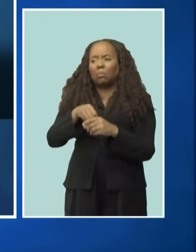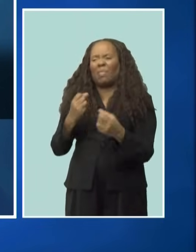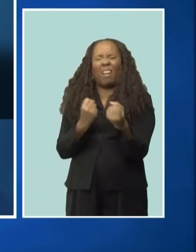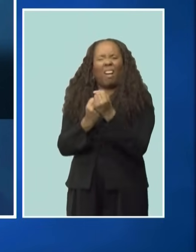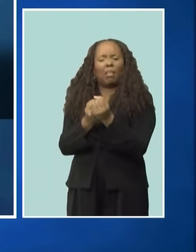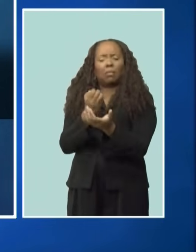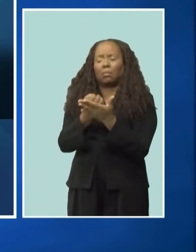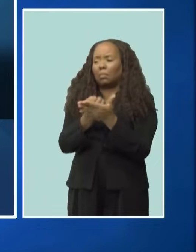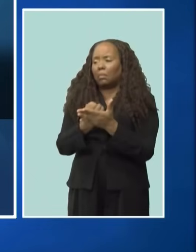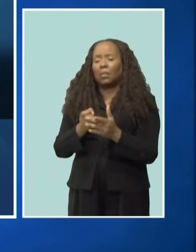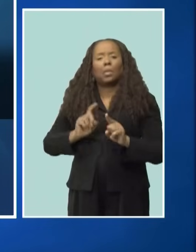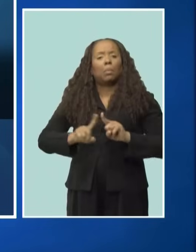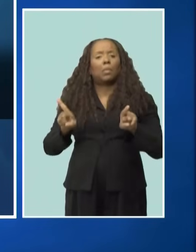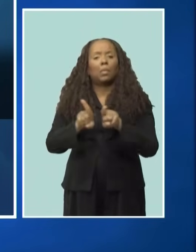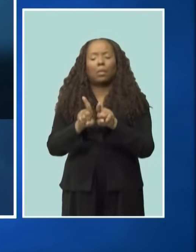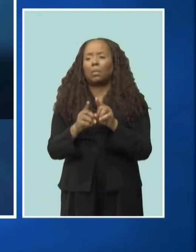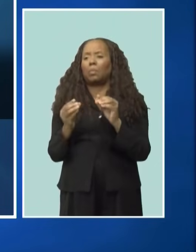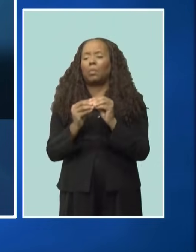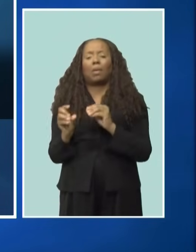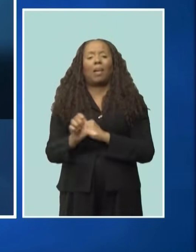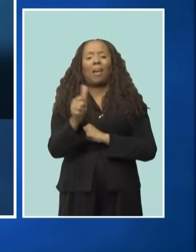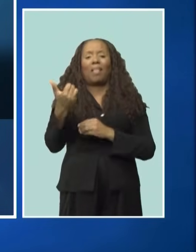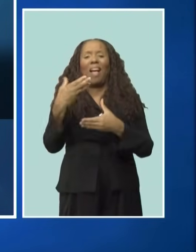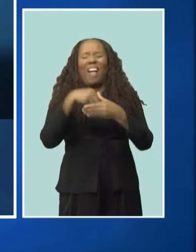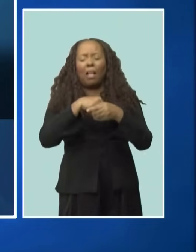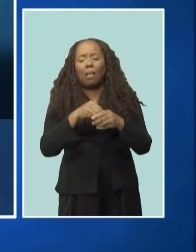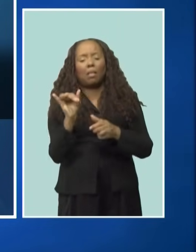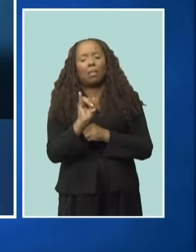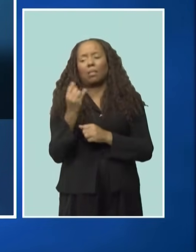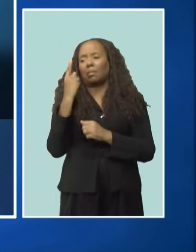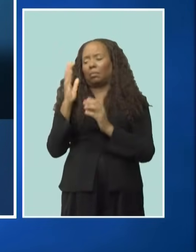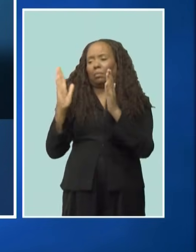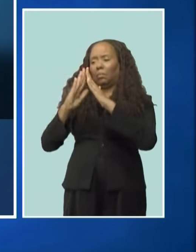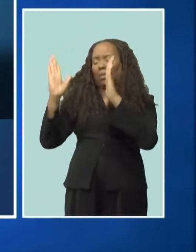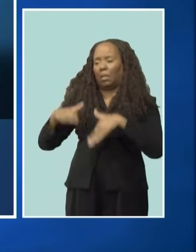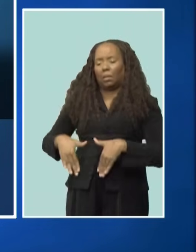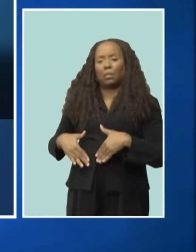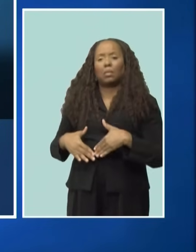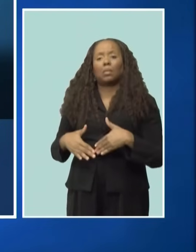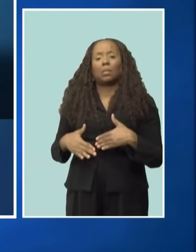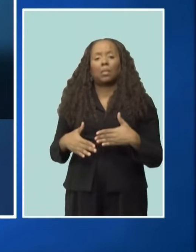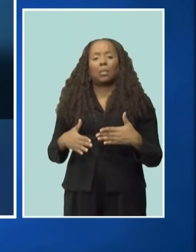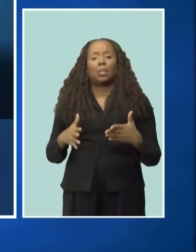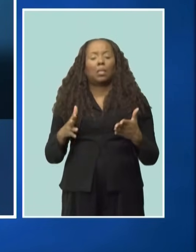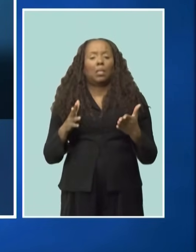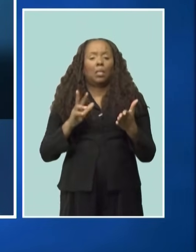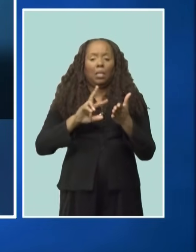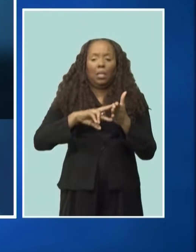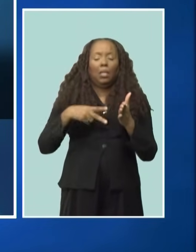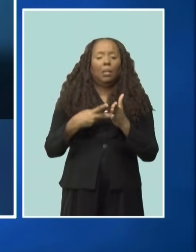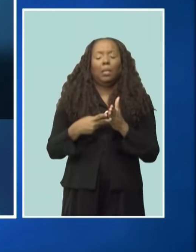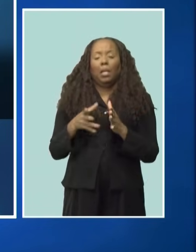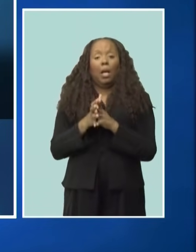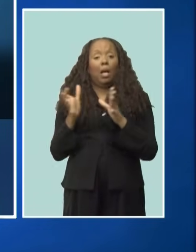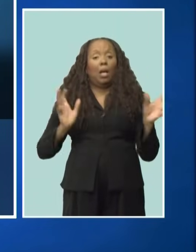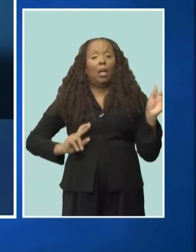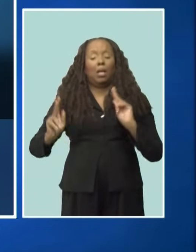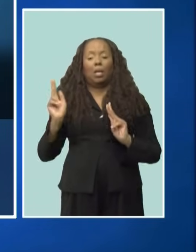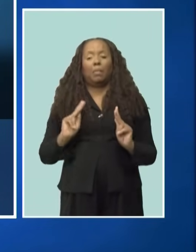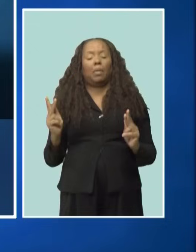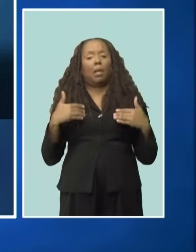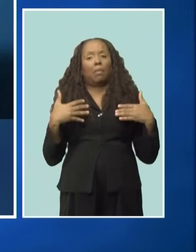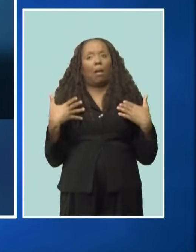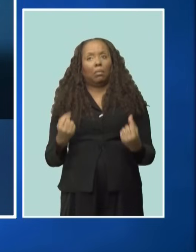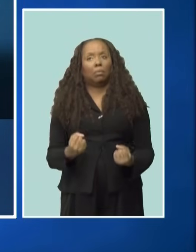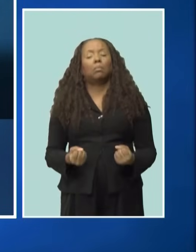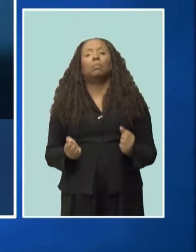but equally more domestic investment, particularly in housing, which speaks volumes about the level of consumer confidence in spite